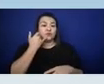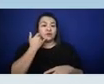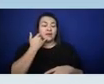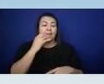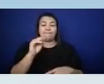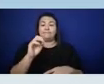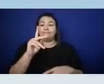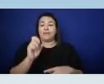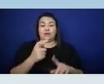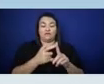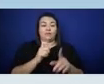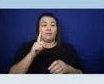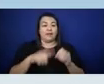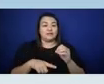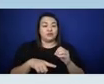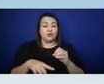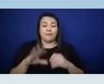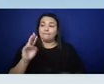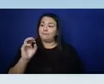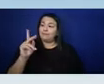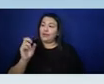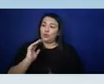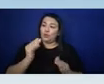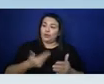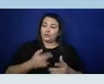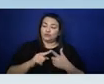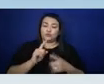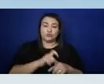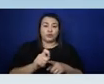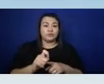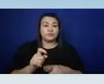possible to get that information out into the community. Thank you.